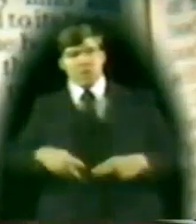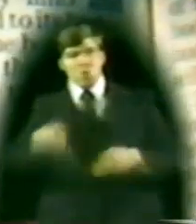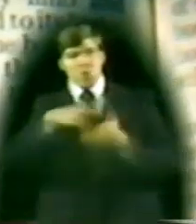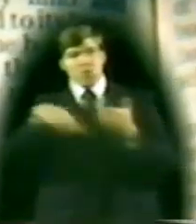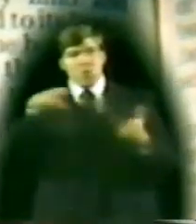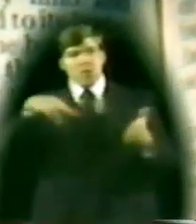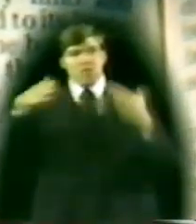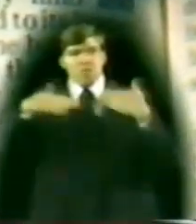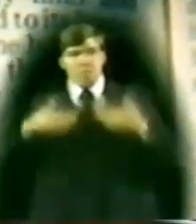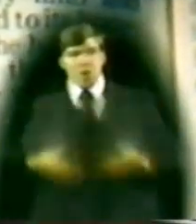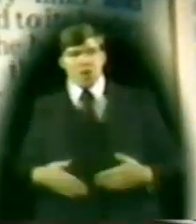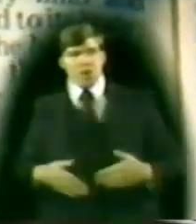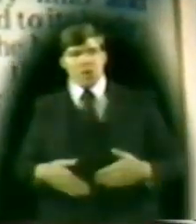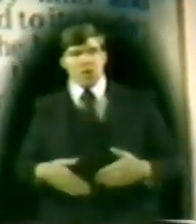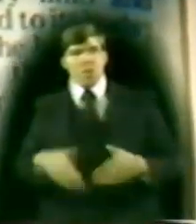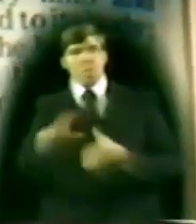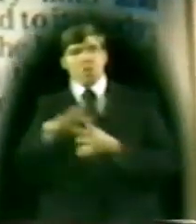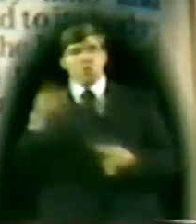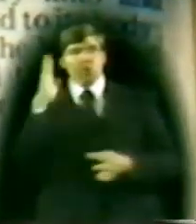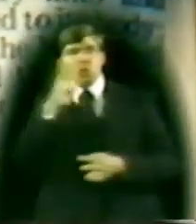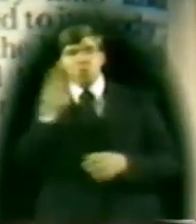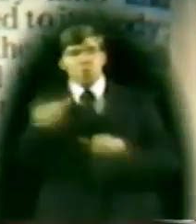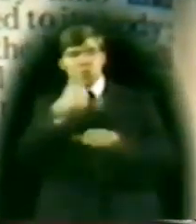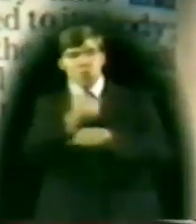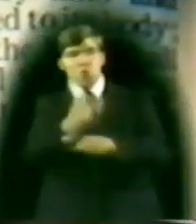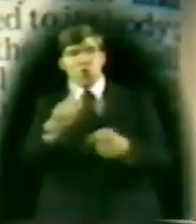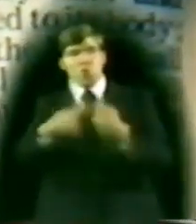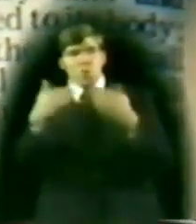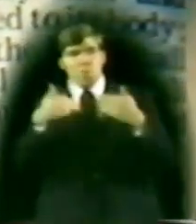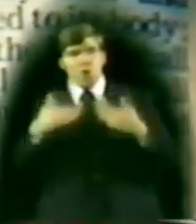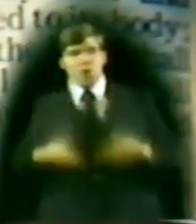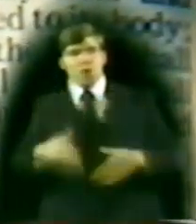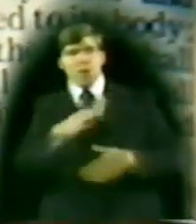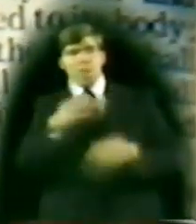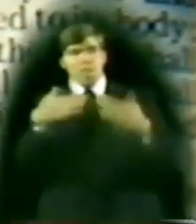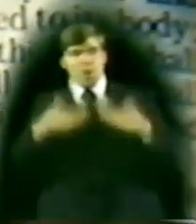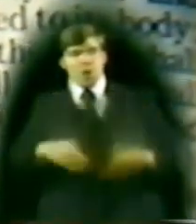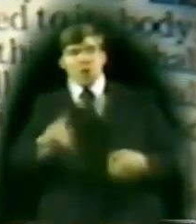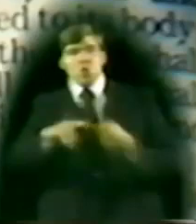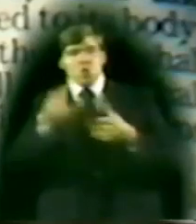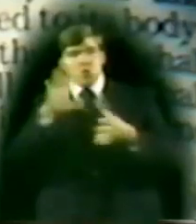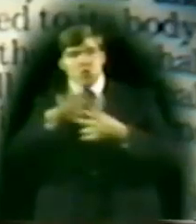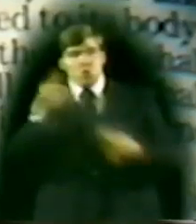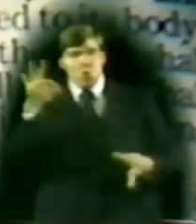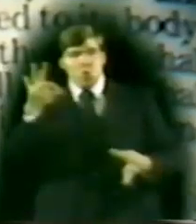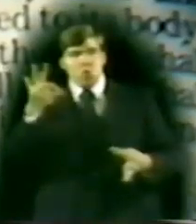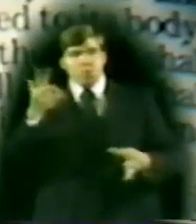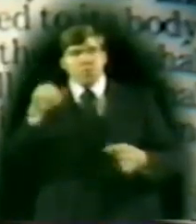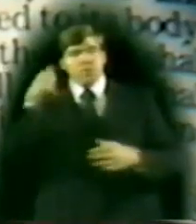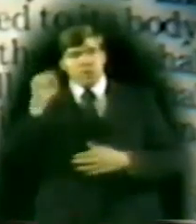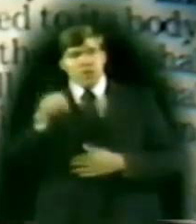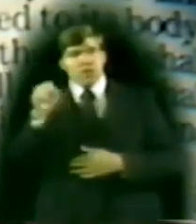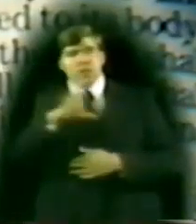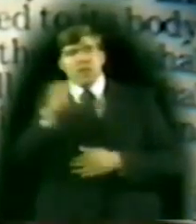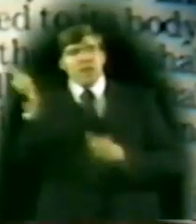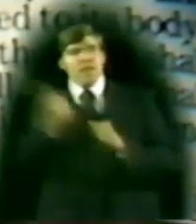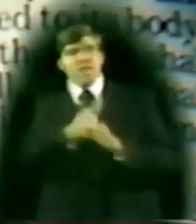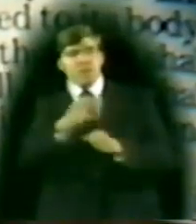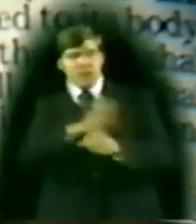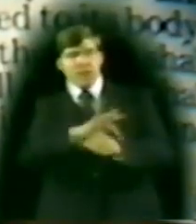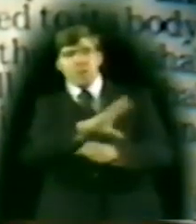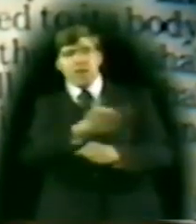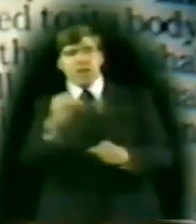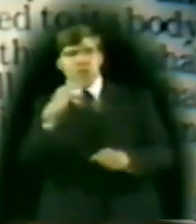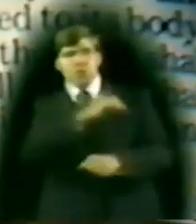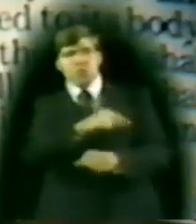body. The soul shall be restored to the body, and the body to the soul. Yea, and every limb and joint